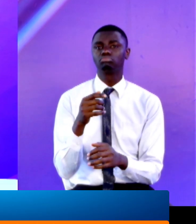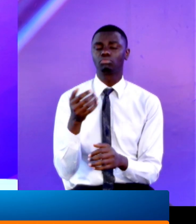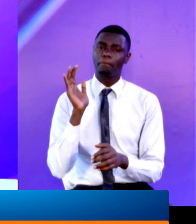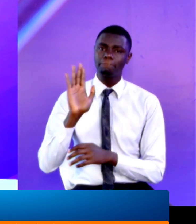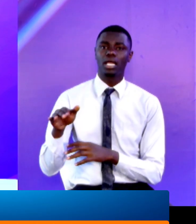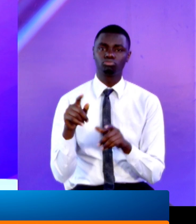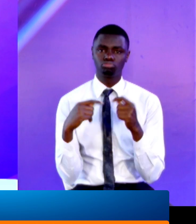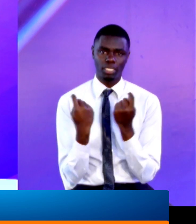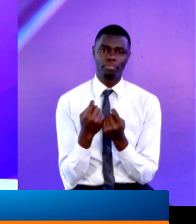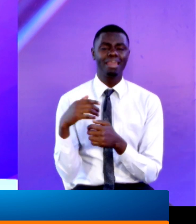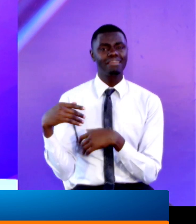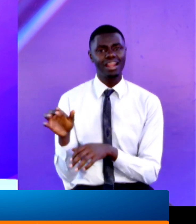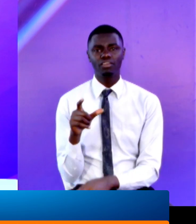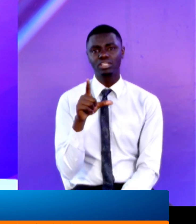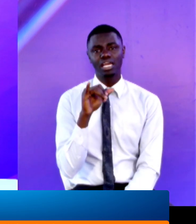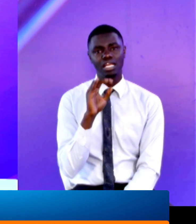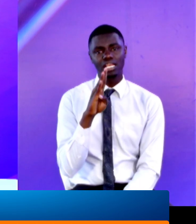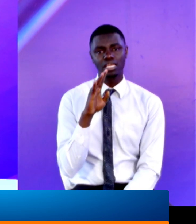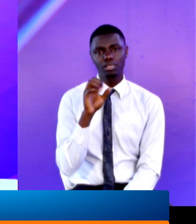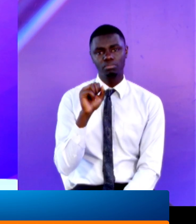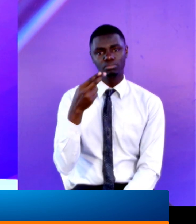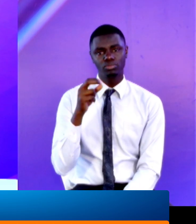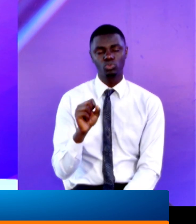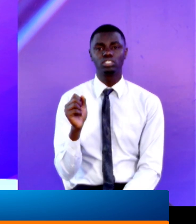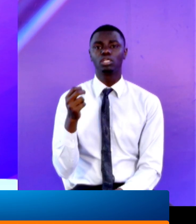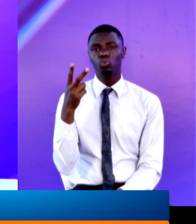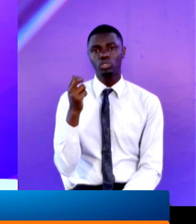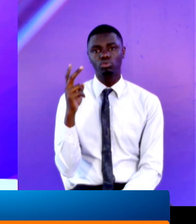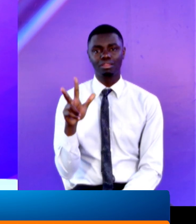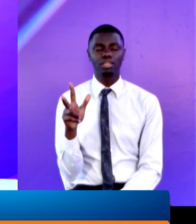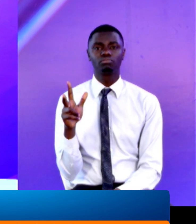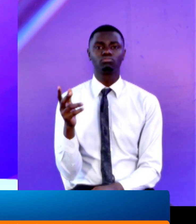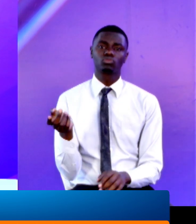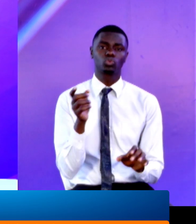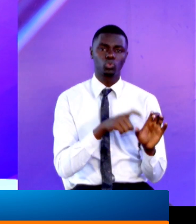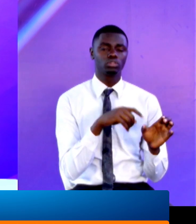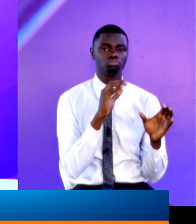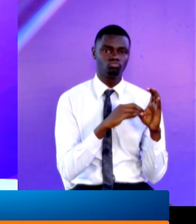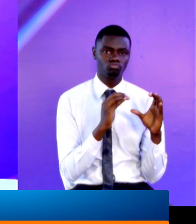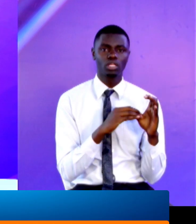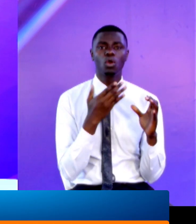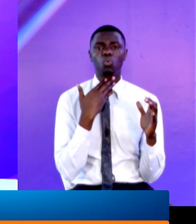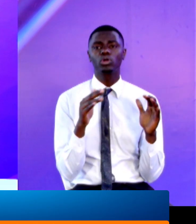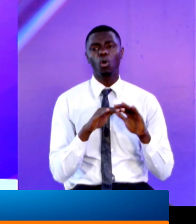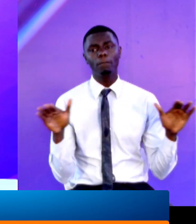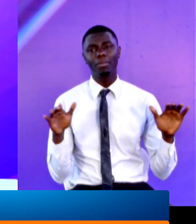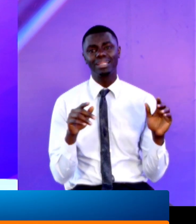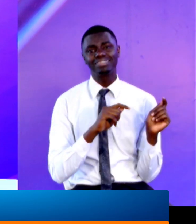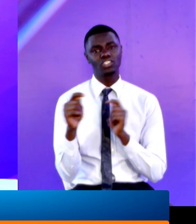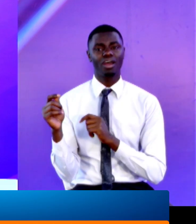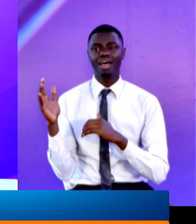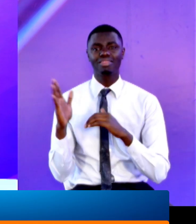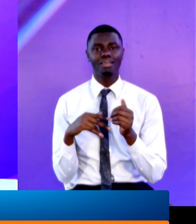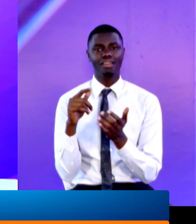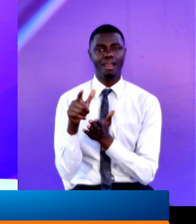who left Leipzig for Chelsea back in 2023, is understood to prefer a permanent transfer rather than a